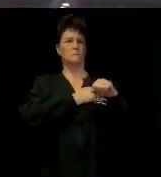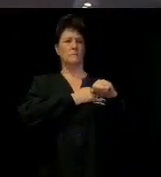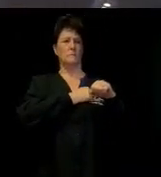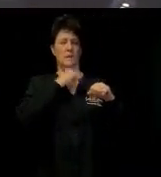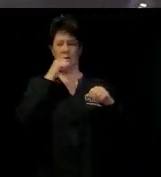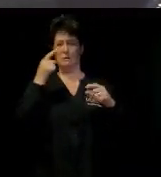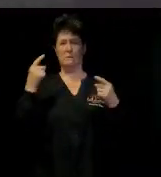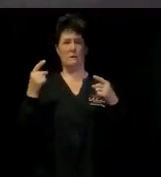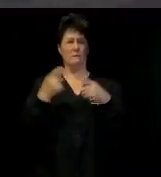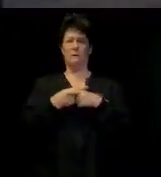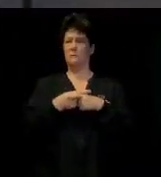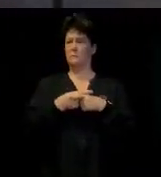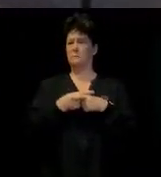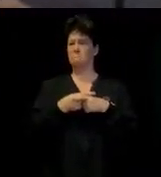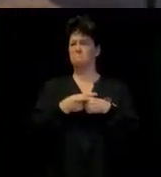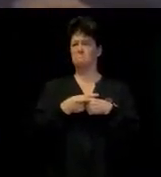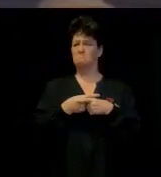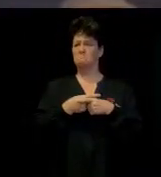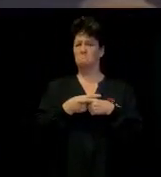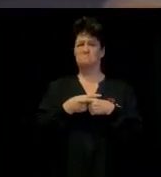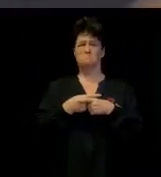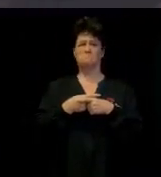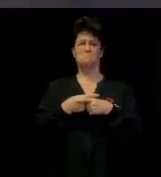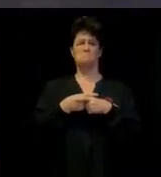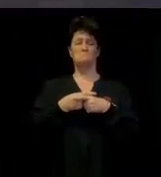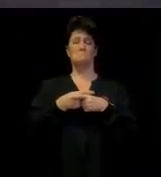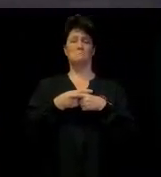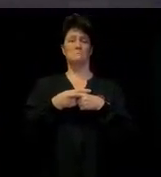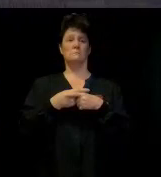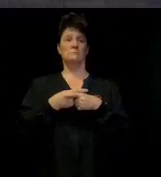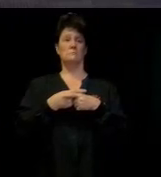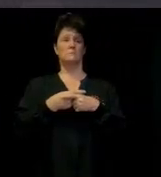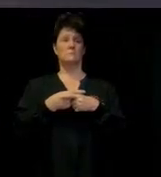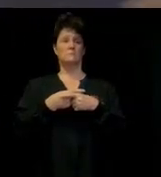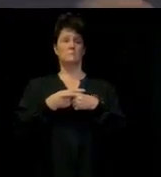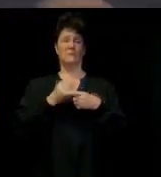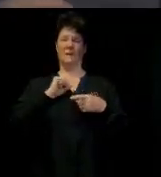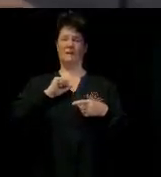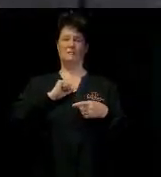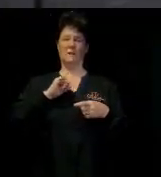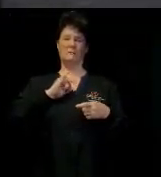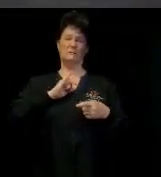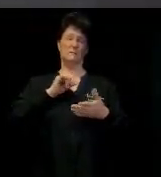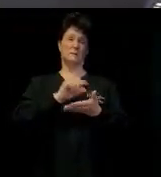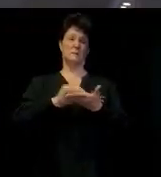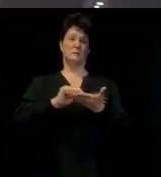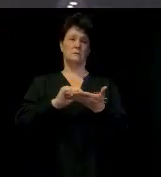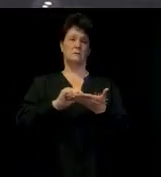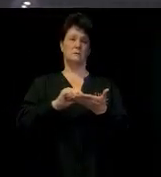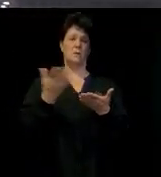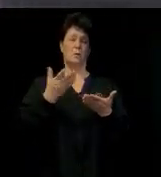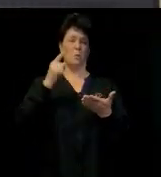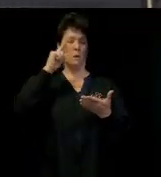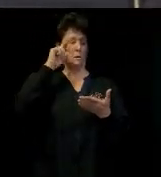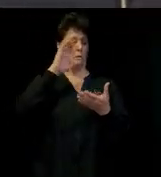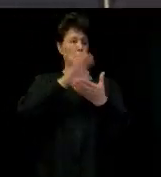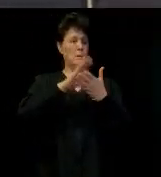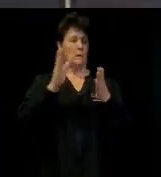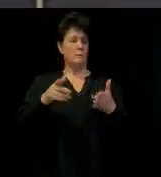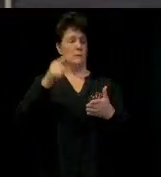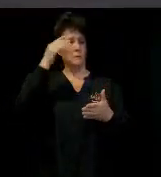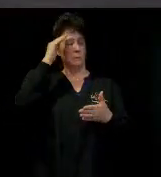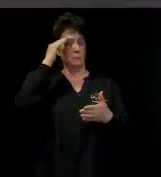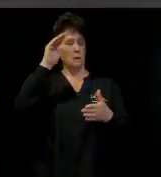complicated. Anybody else? Those are all right answers. I wrote this down. What is the believer's mindset?